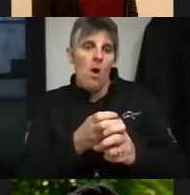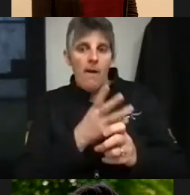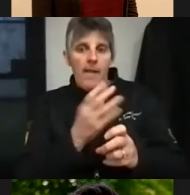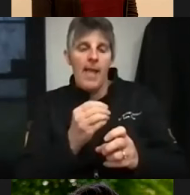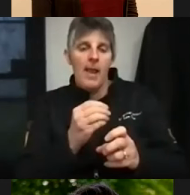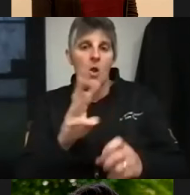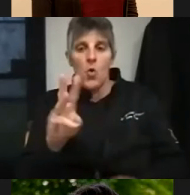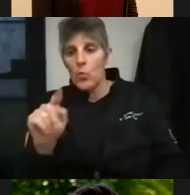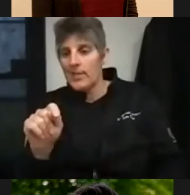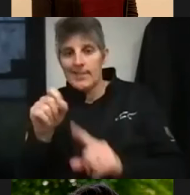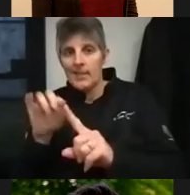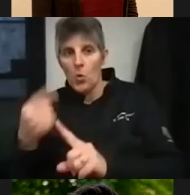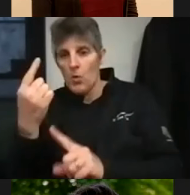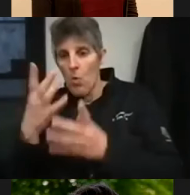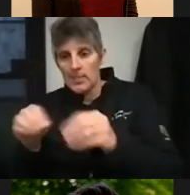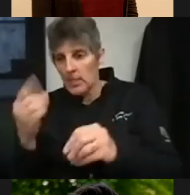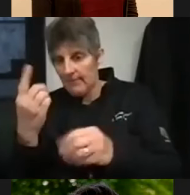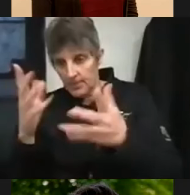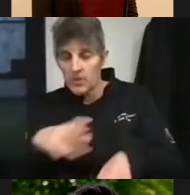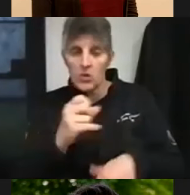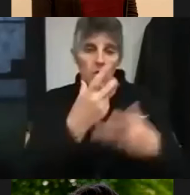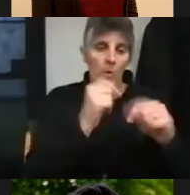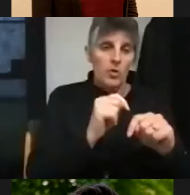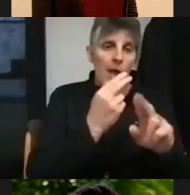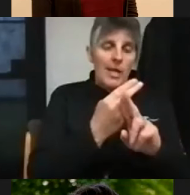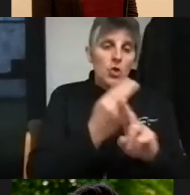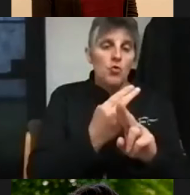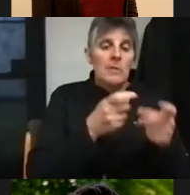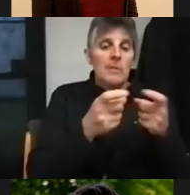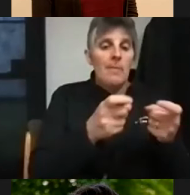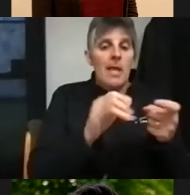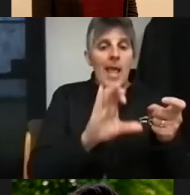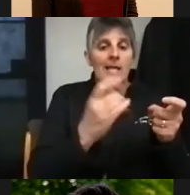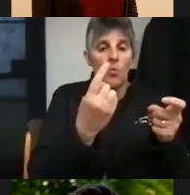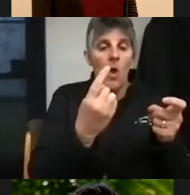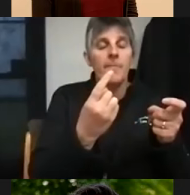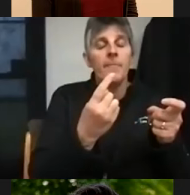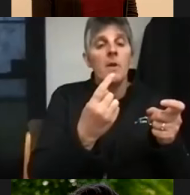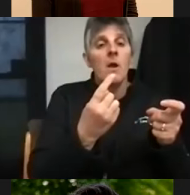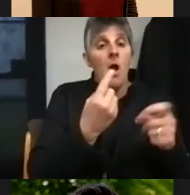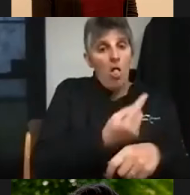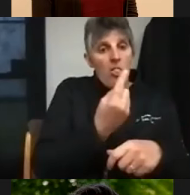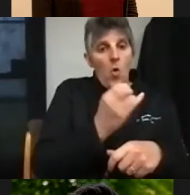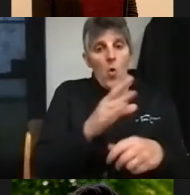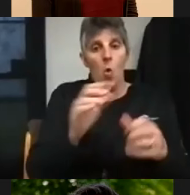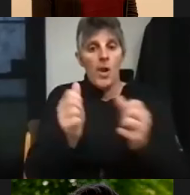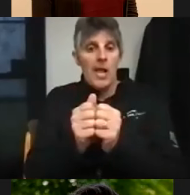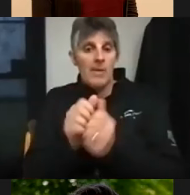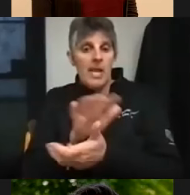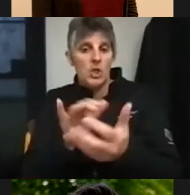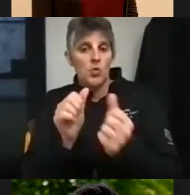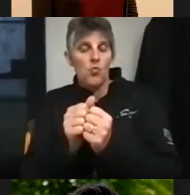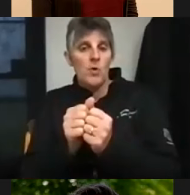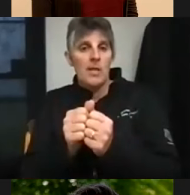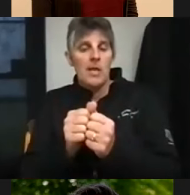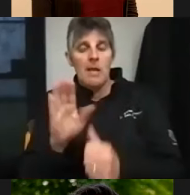signaling, but there's only one cell division. So we tried to use to manipulate ASK1 alone or in combination with